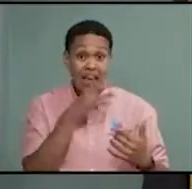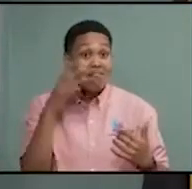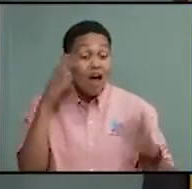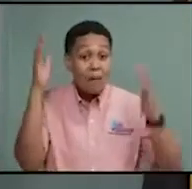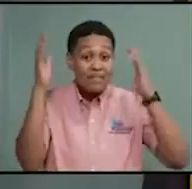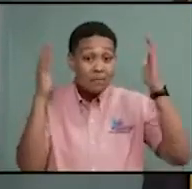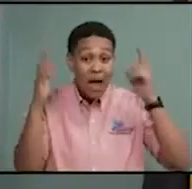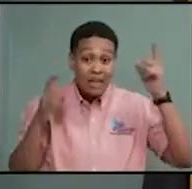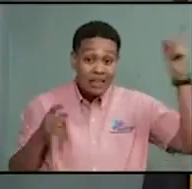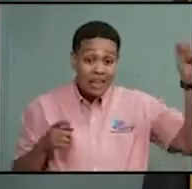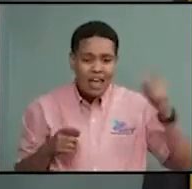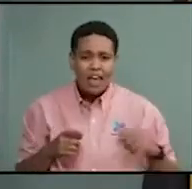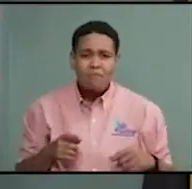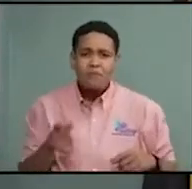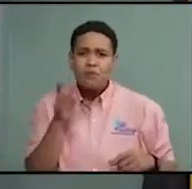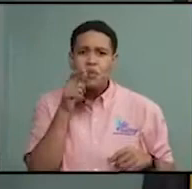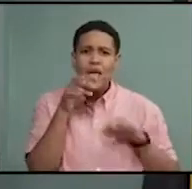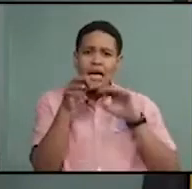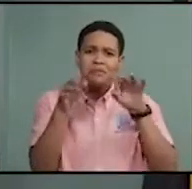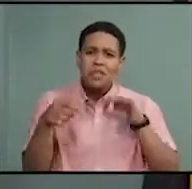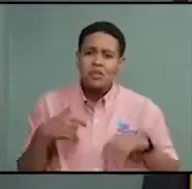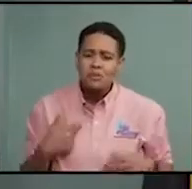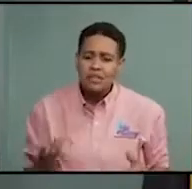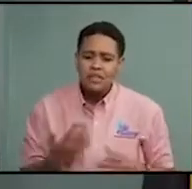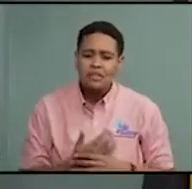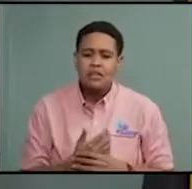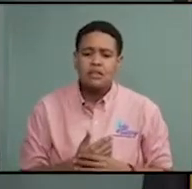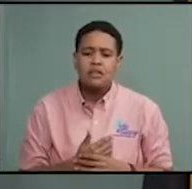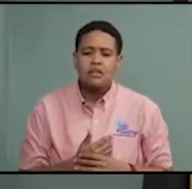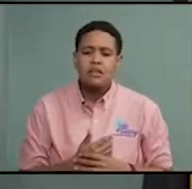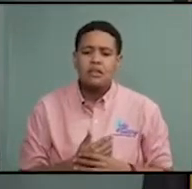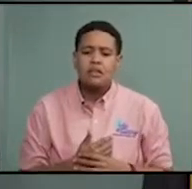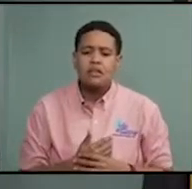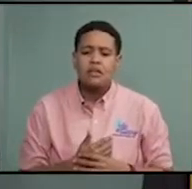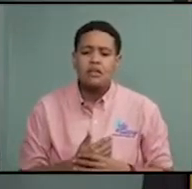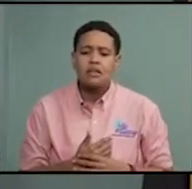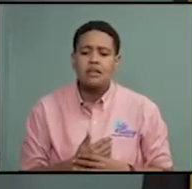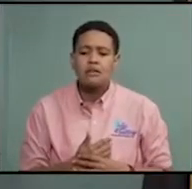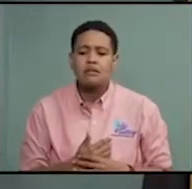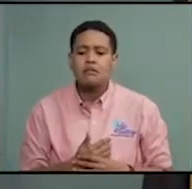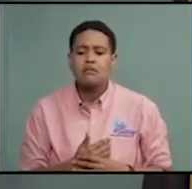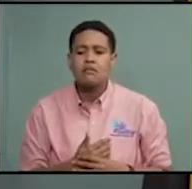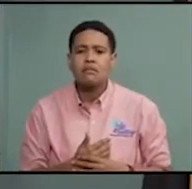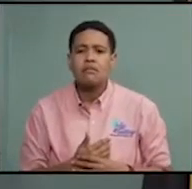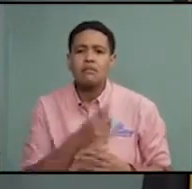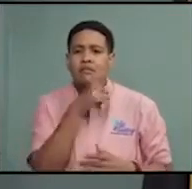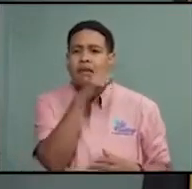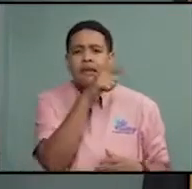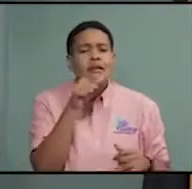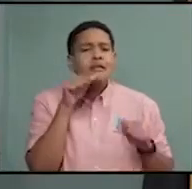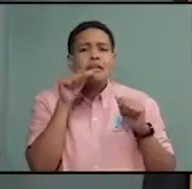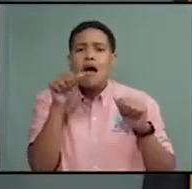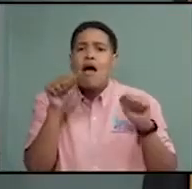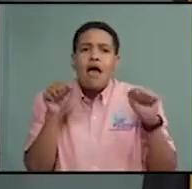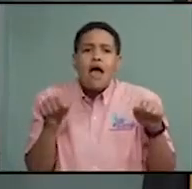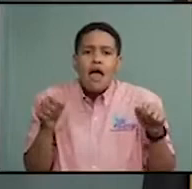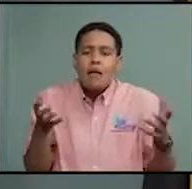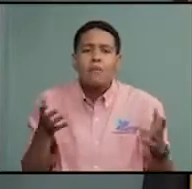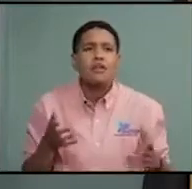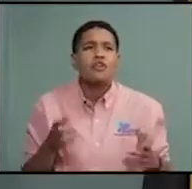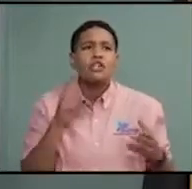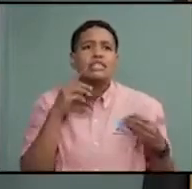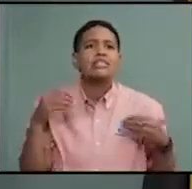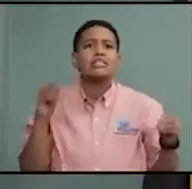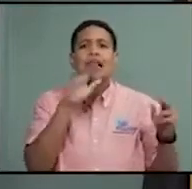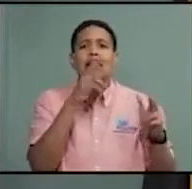market, who pointed out to me that they are not able to sell